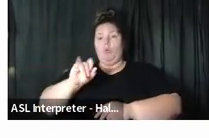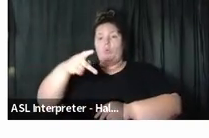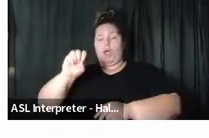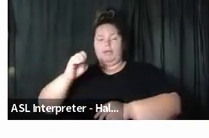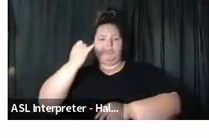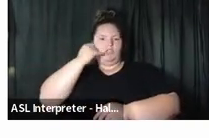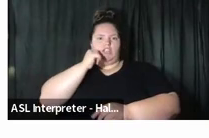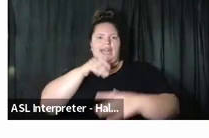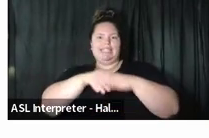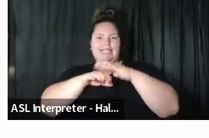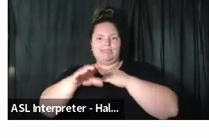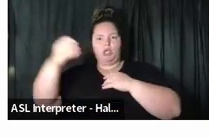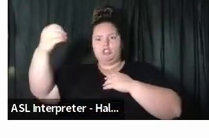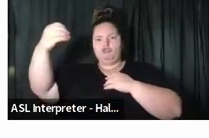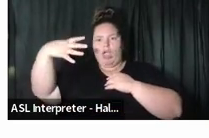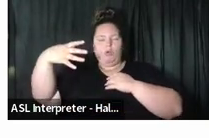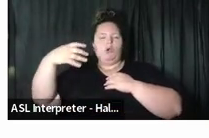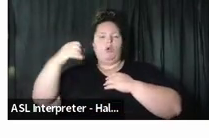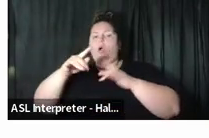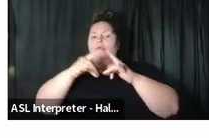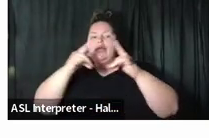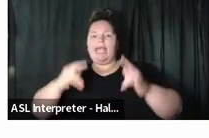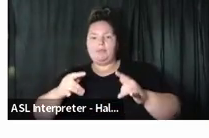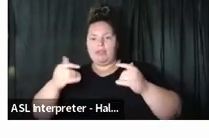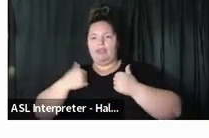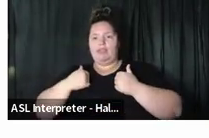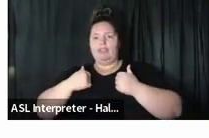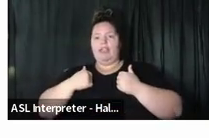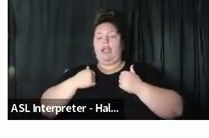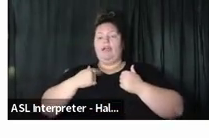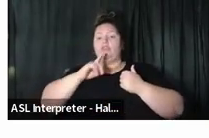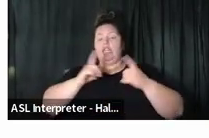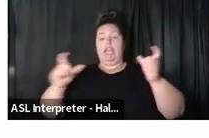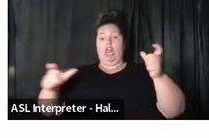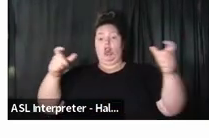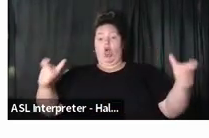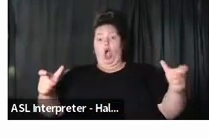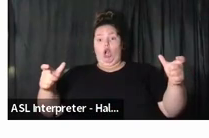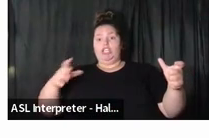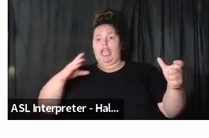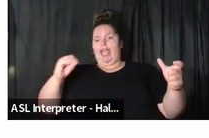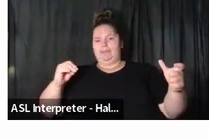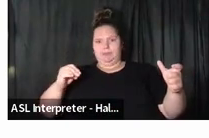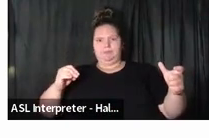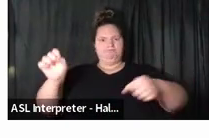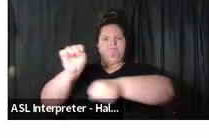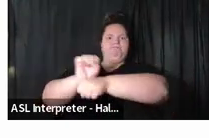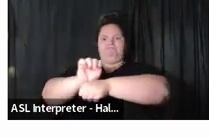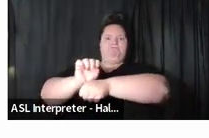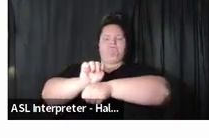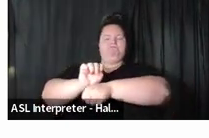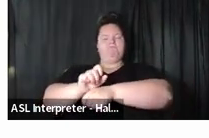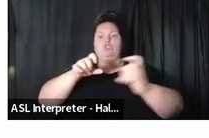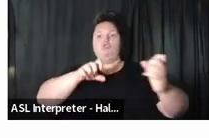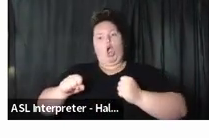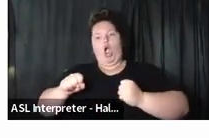camping, they have some really large and durable body wipes. And there are a lot of different kind